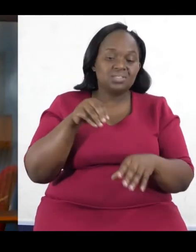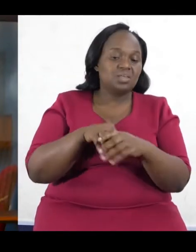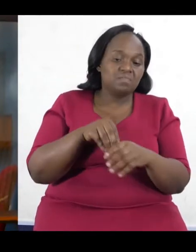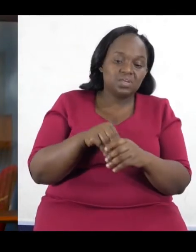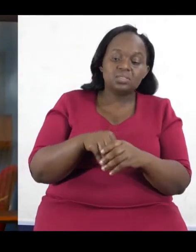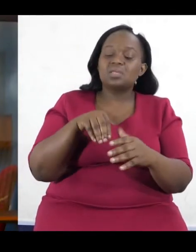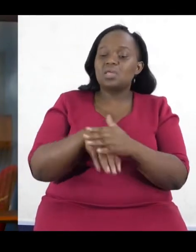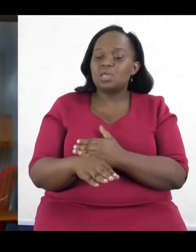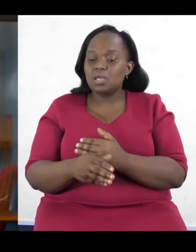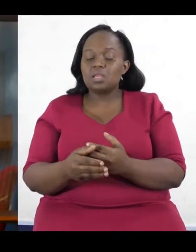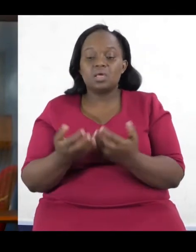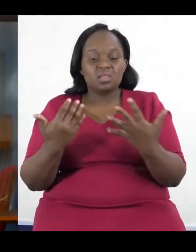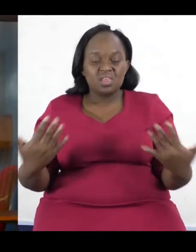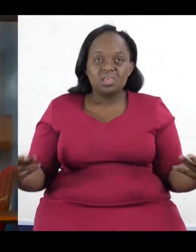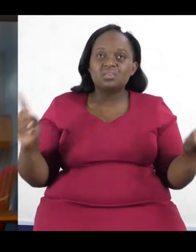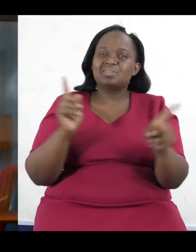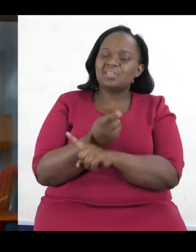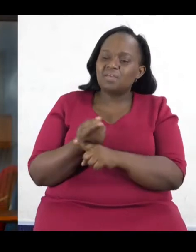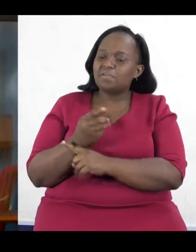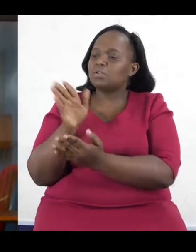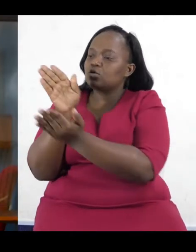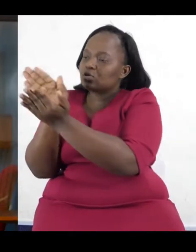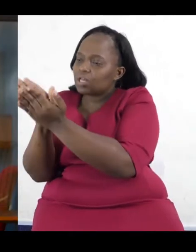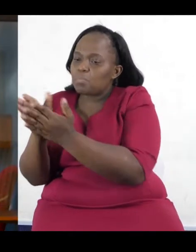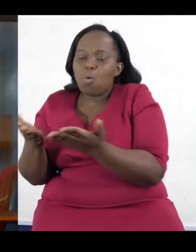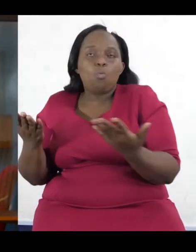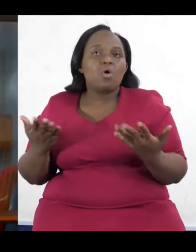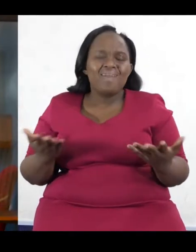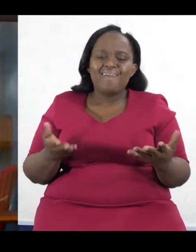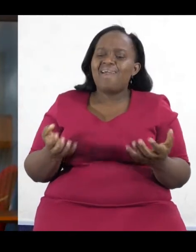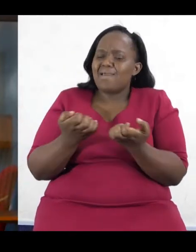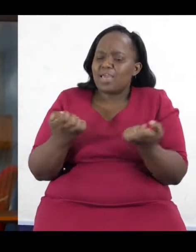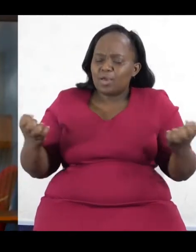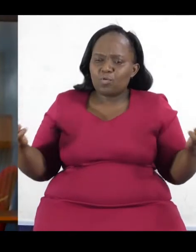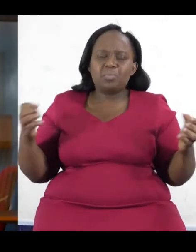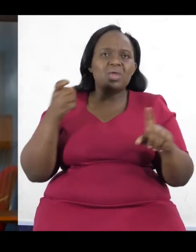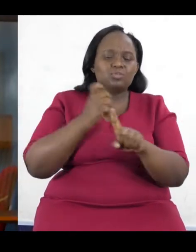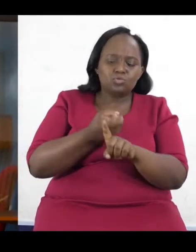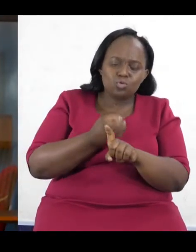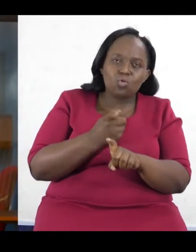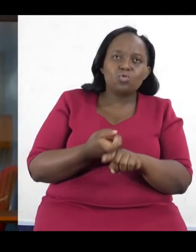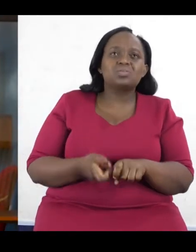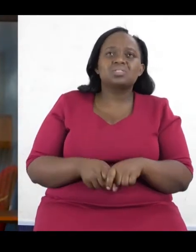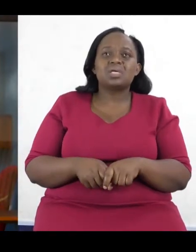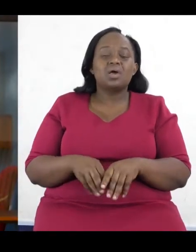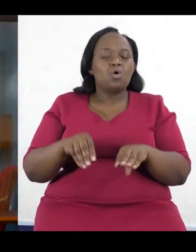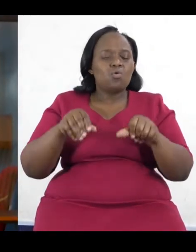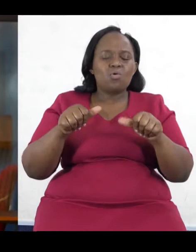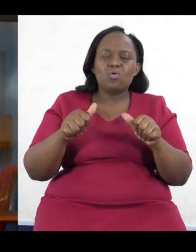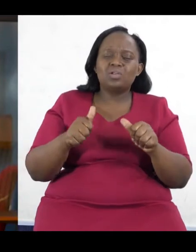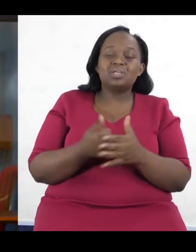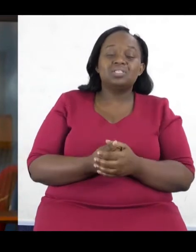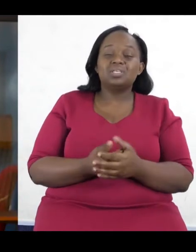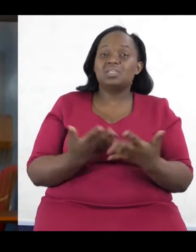invest in the infrastructure in terms of the storage facilities. You need the equipment to do the farming. You need quality inputs. All